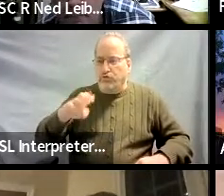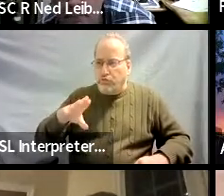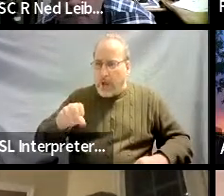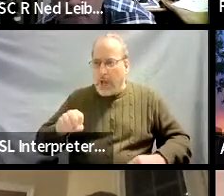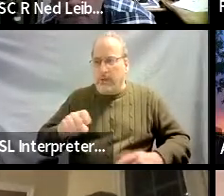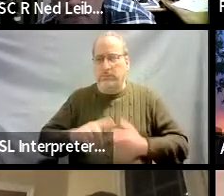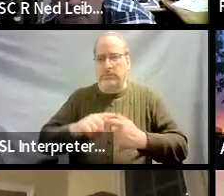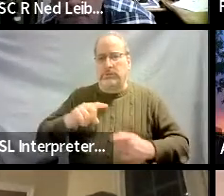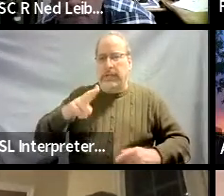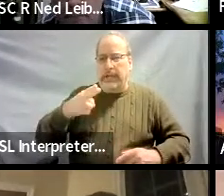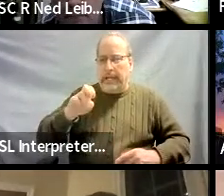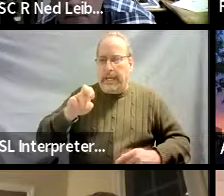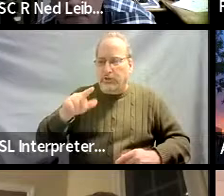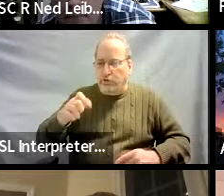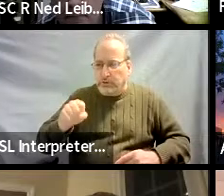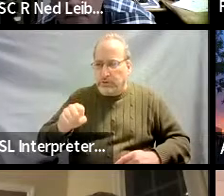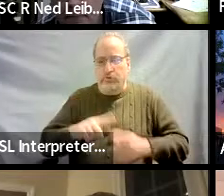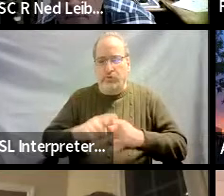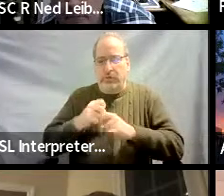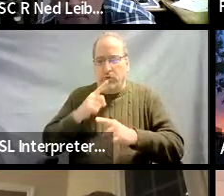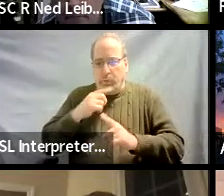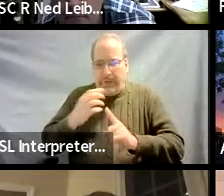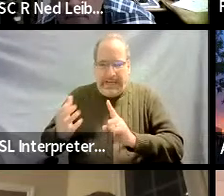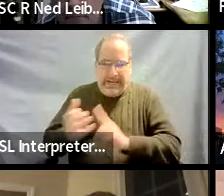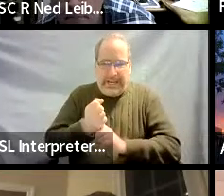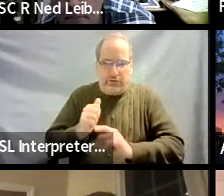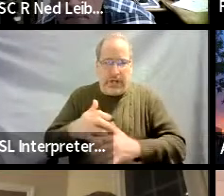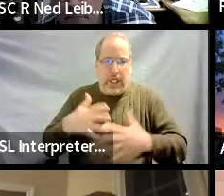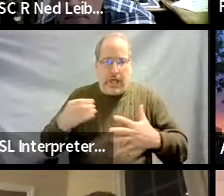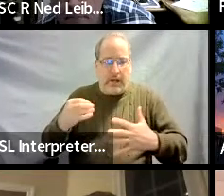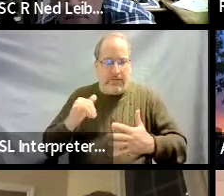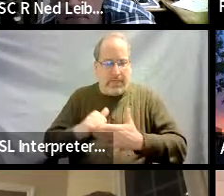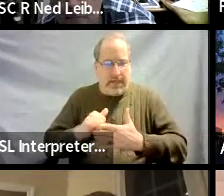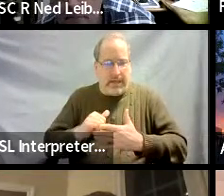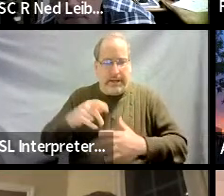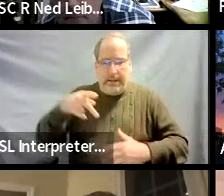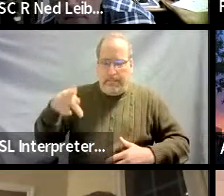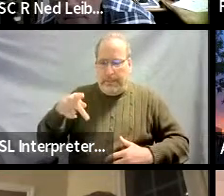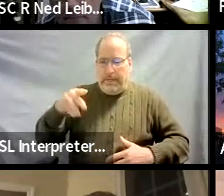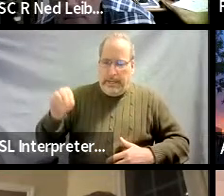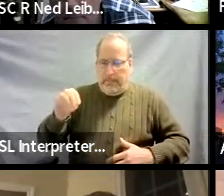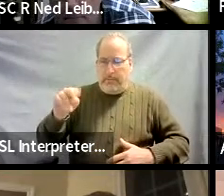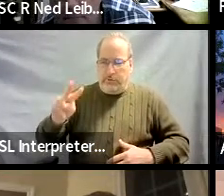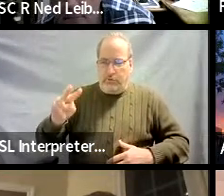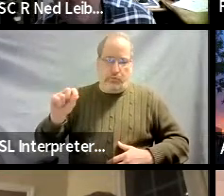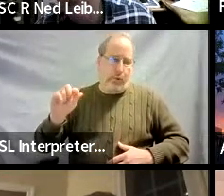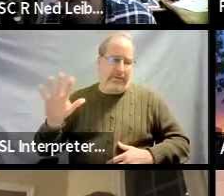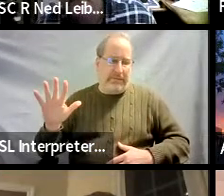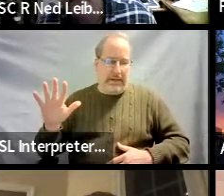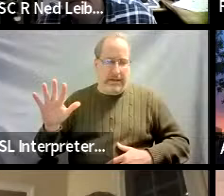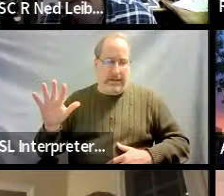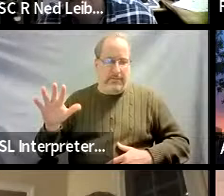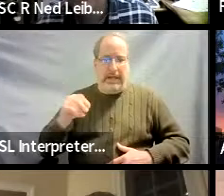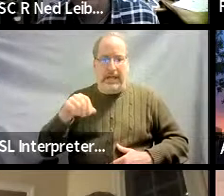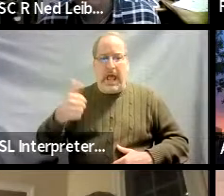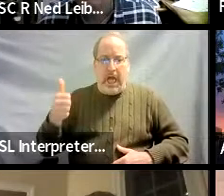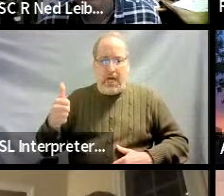hedgerows to make sure we're catching as much of that PM 2.5 and